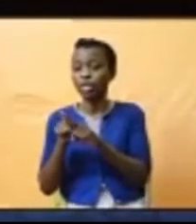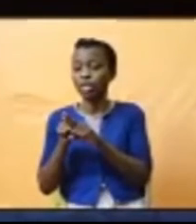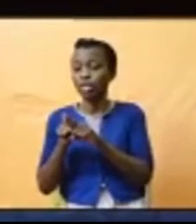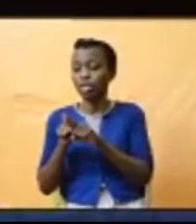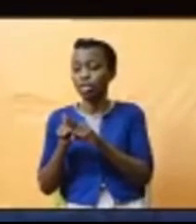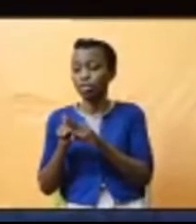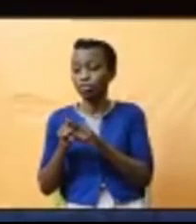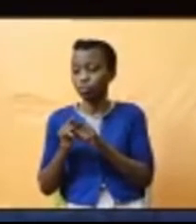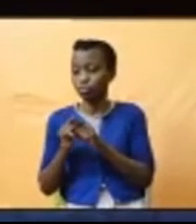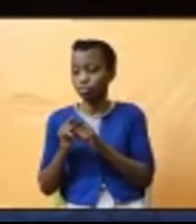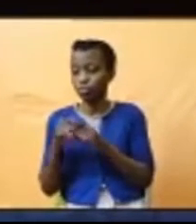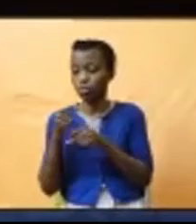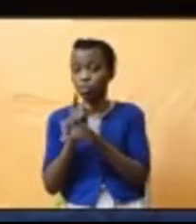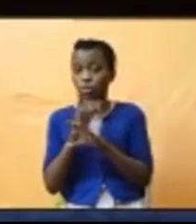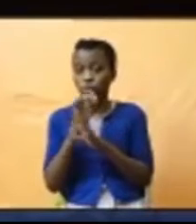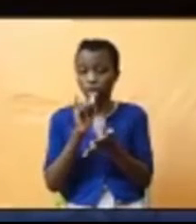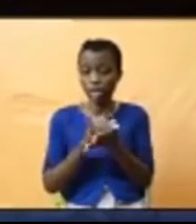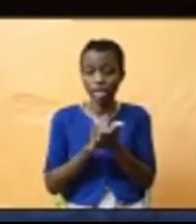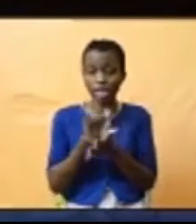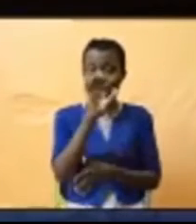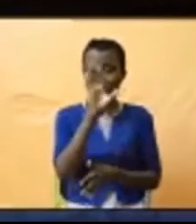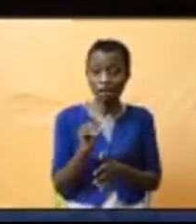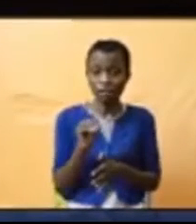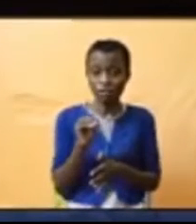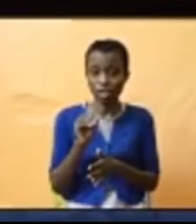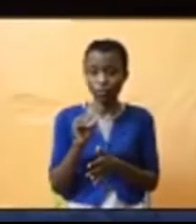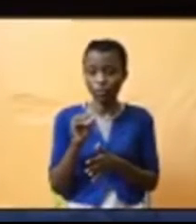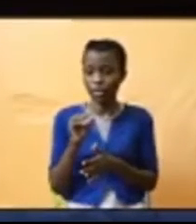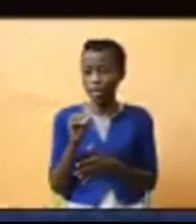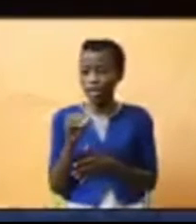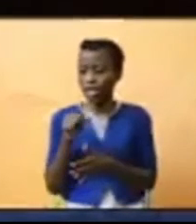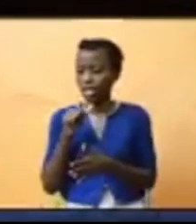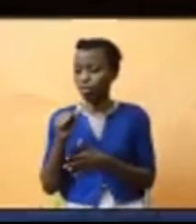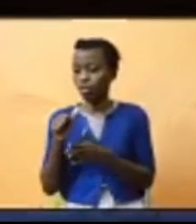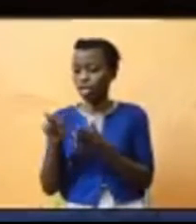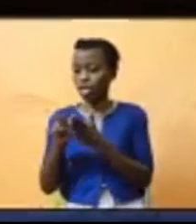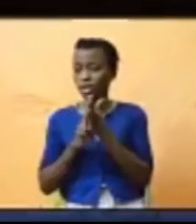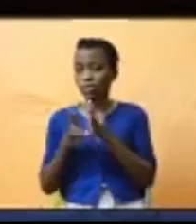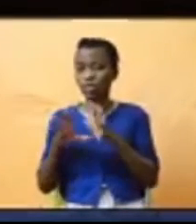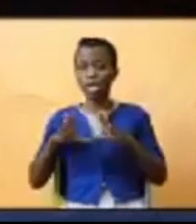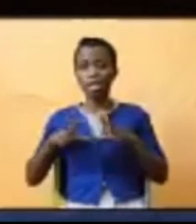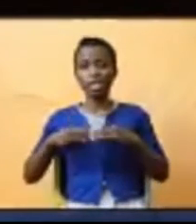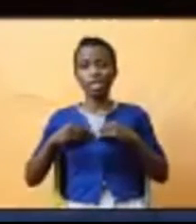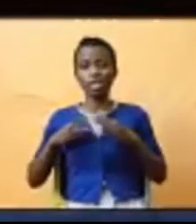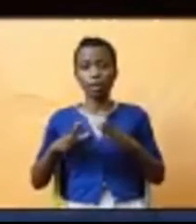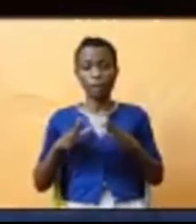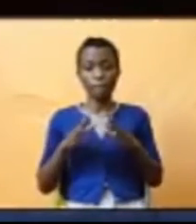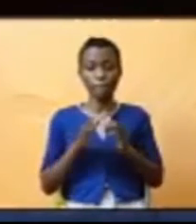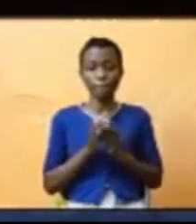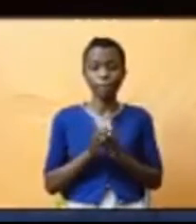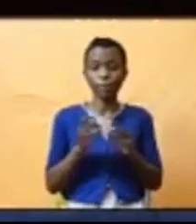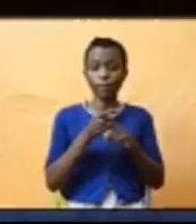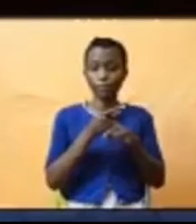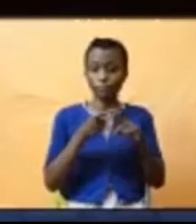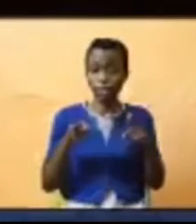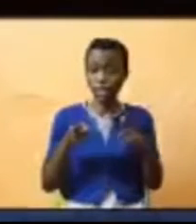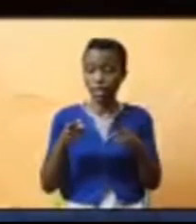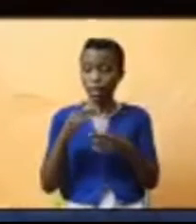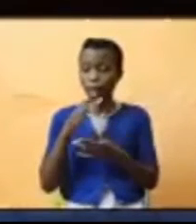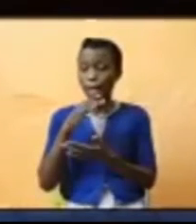to ensure that Africa does not come out as a rule taker, a rule maker, but rather comes out as a rule